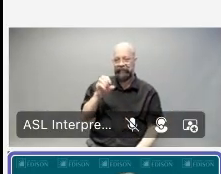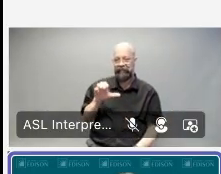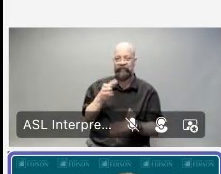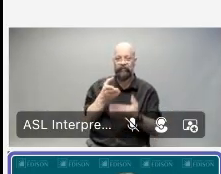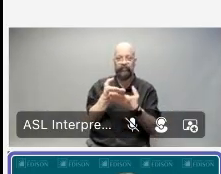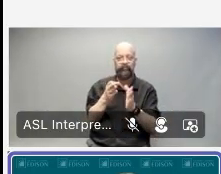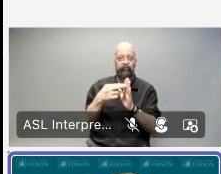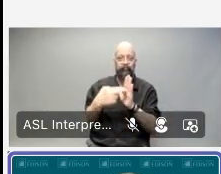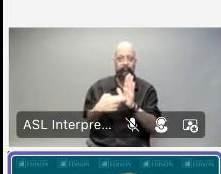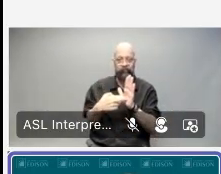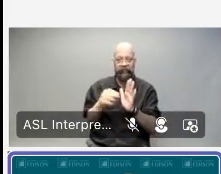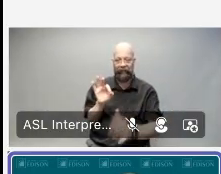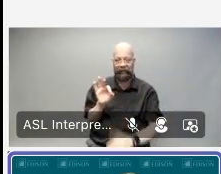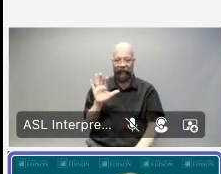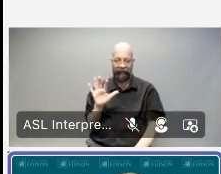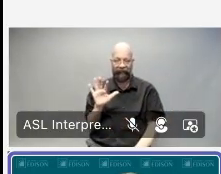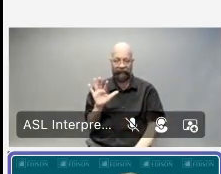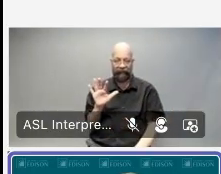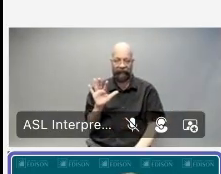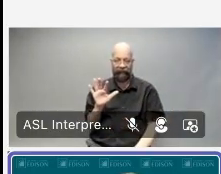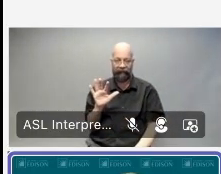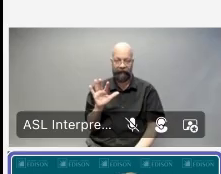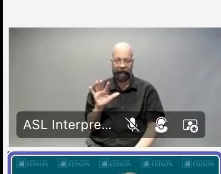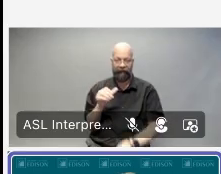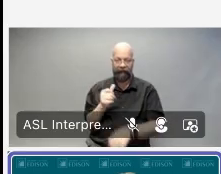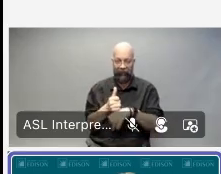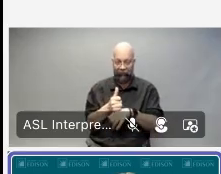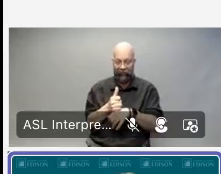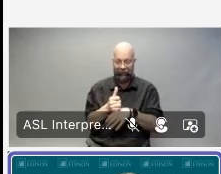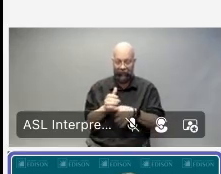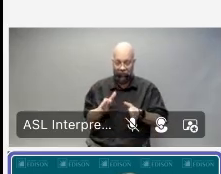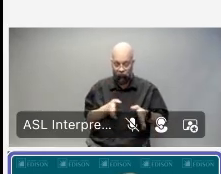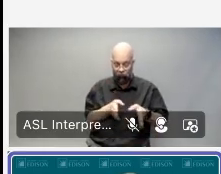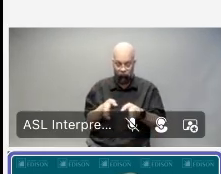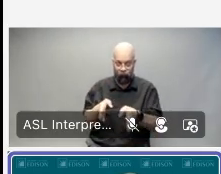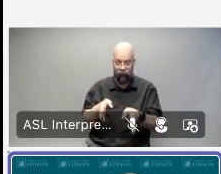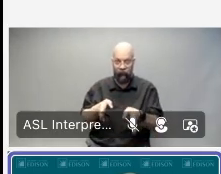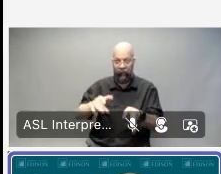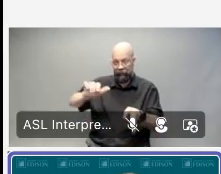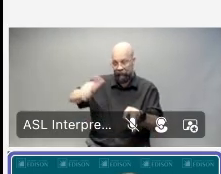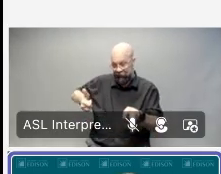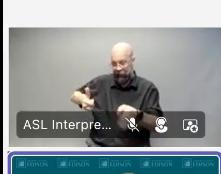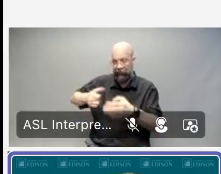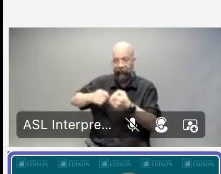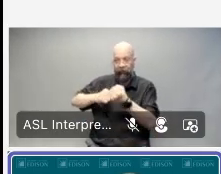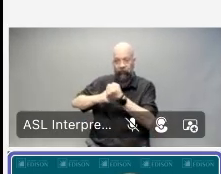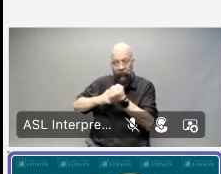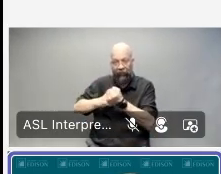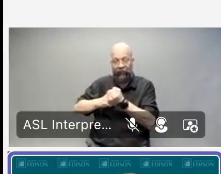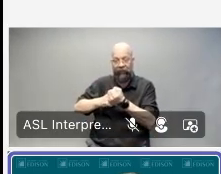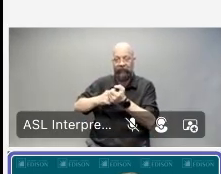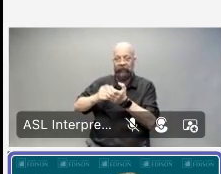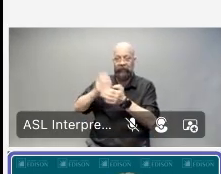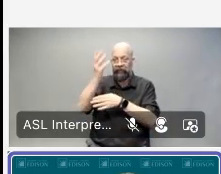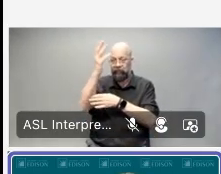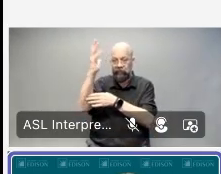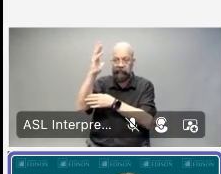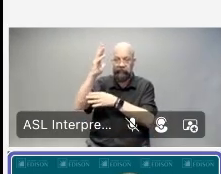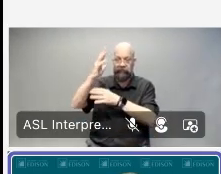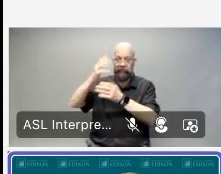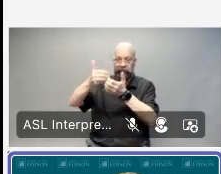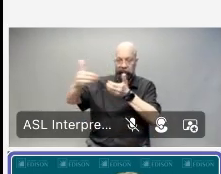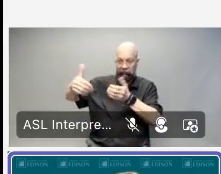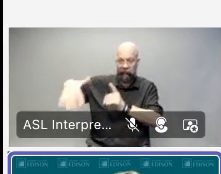which establishes rigorous design, clearance, structural strength, and wildfire mitigation standards for all of